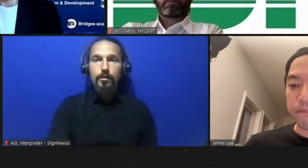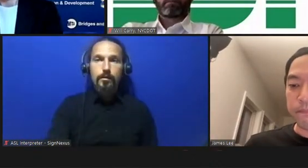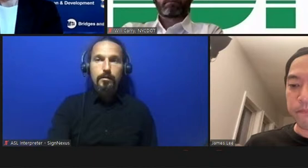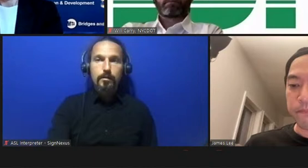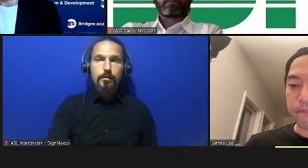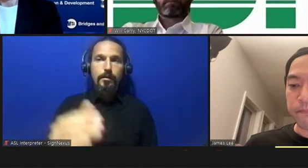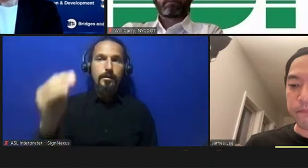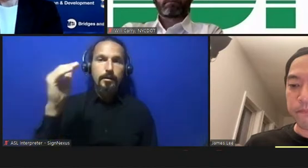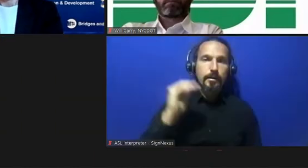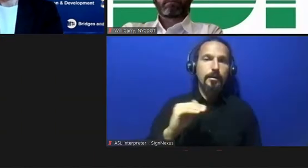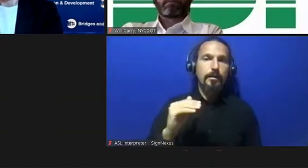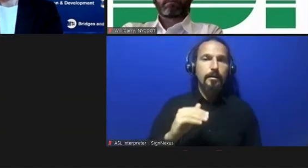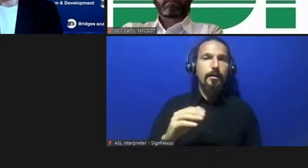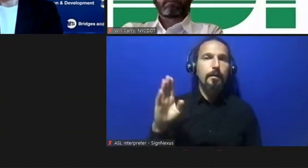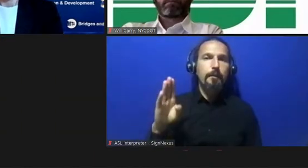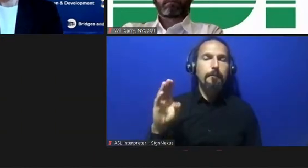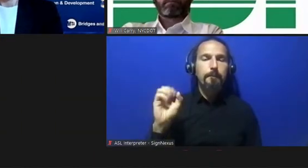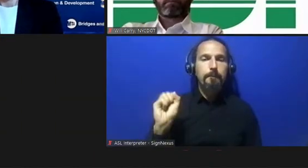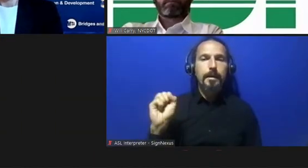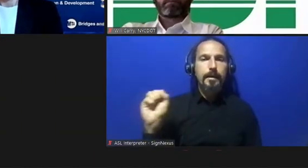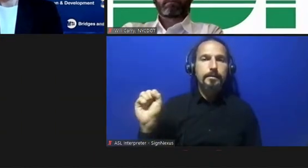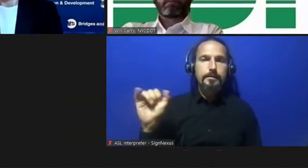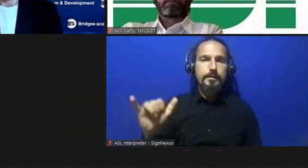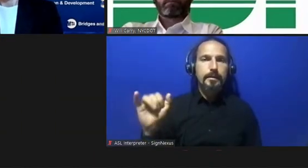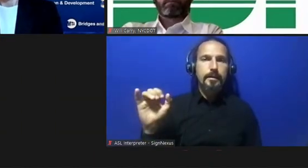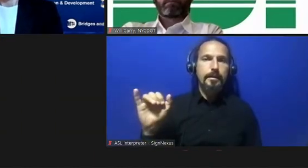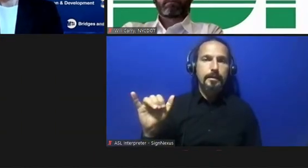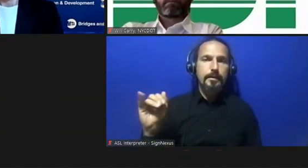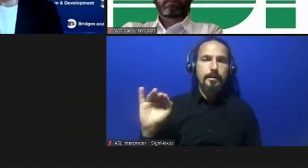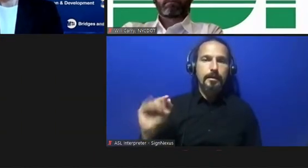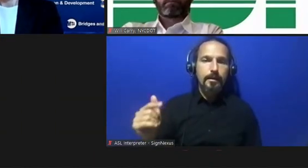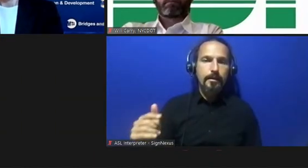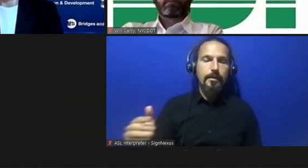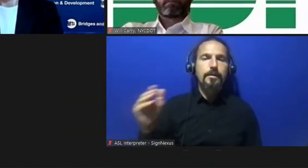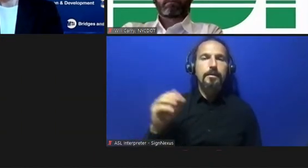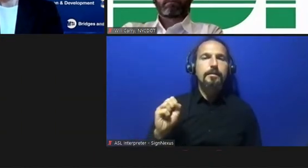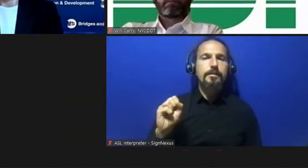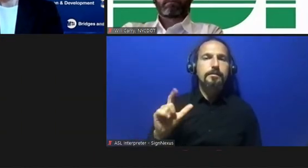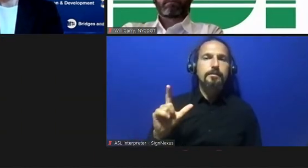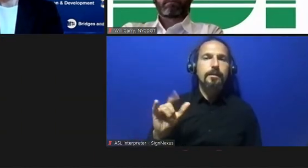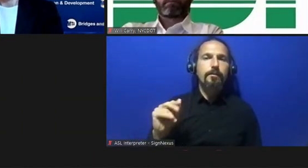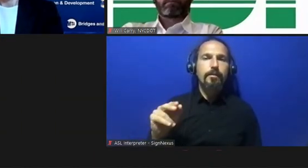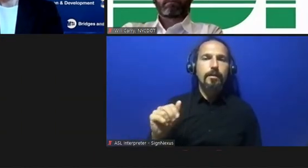speaker is bessie ing followed by sylvia lynn